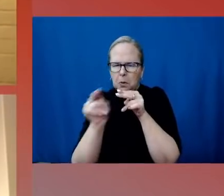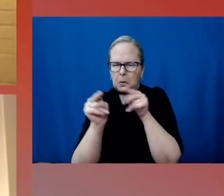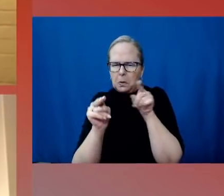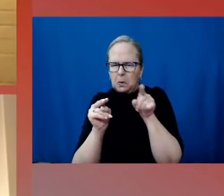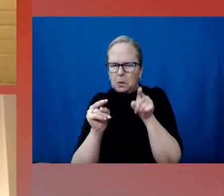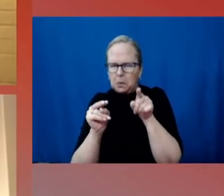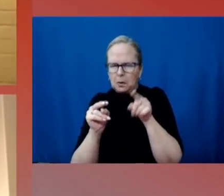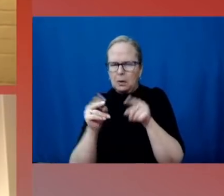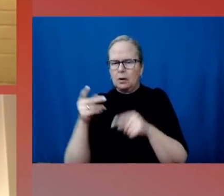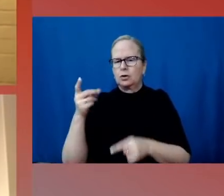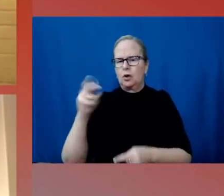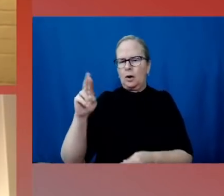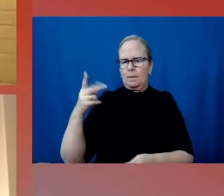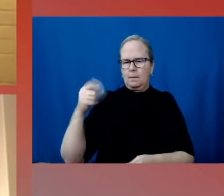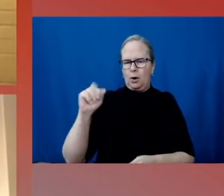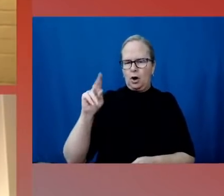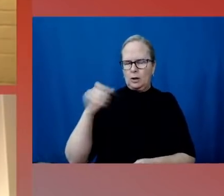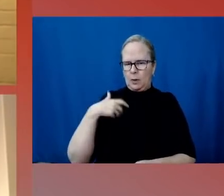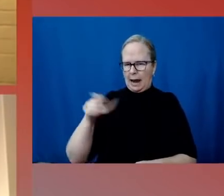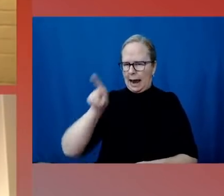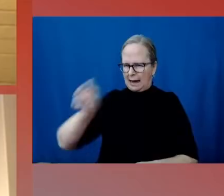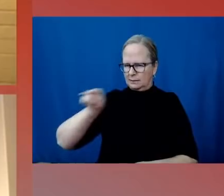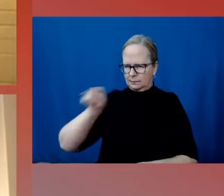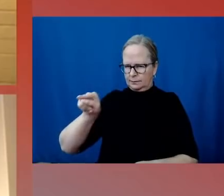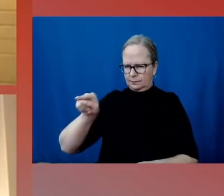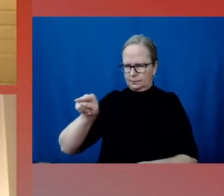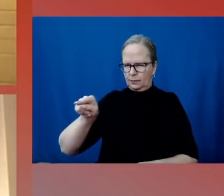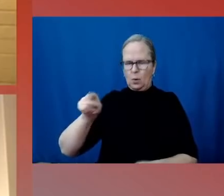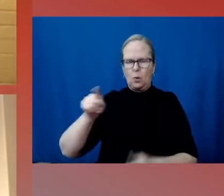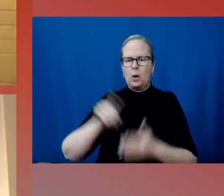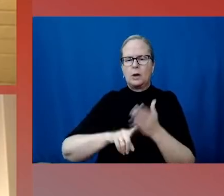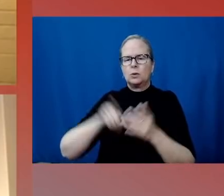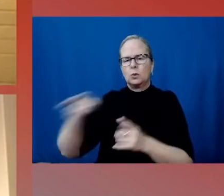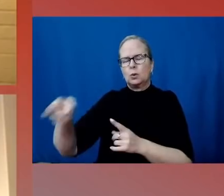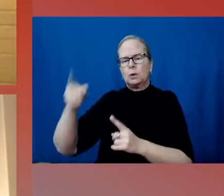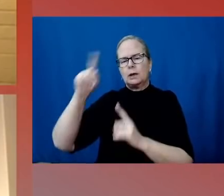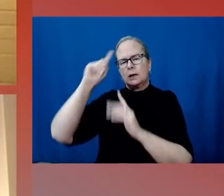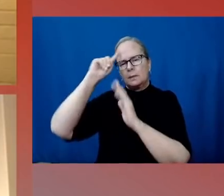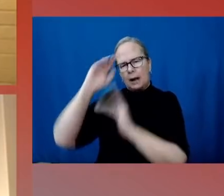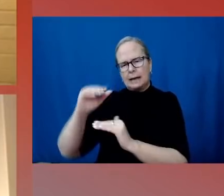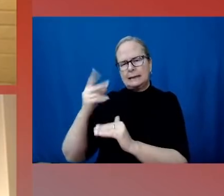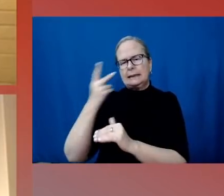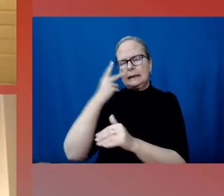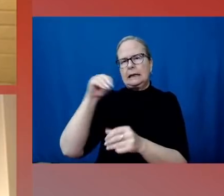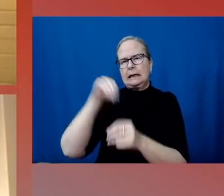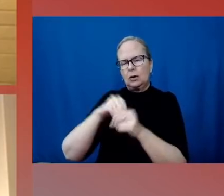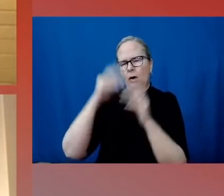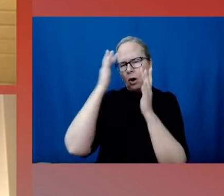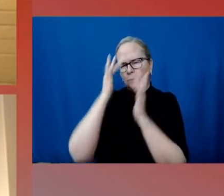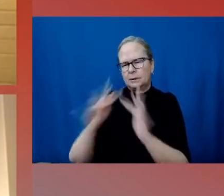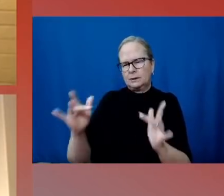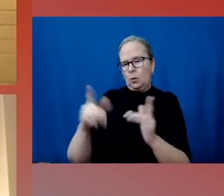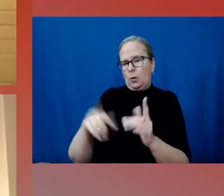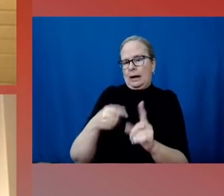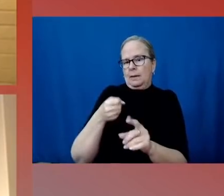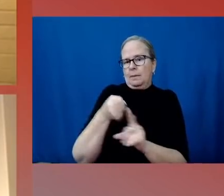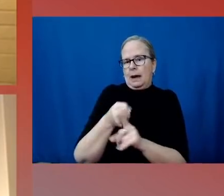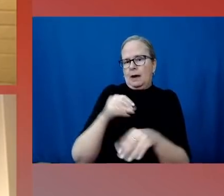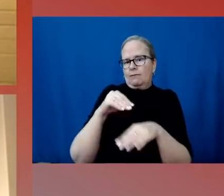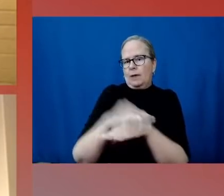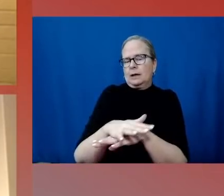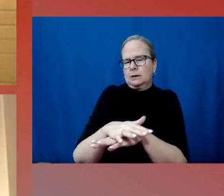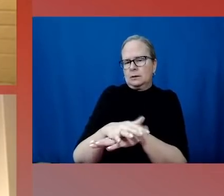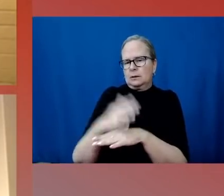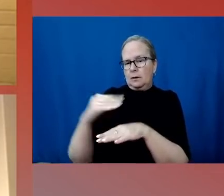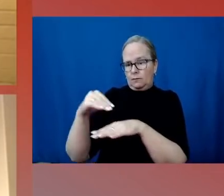get thoughts from Dr. Parks about effects you anticipate seeing in the hospitals that you work in